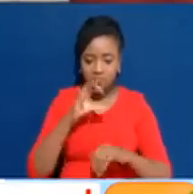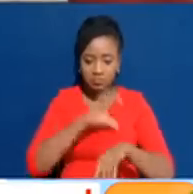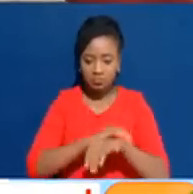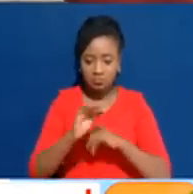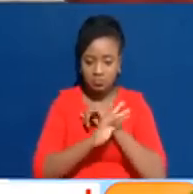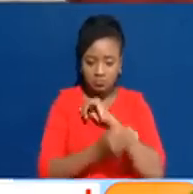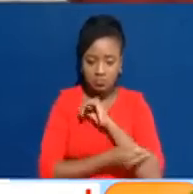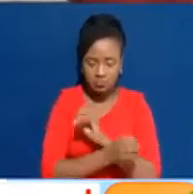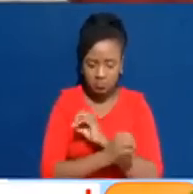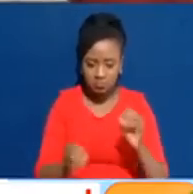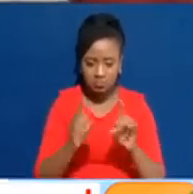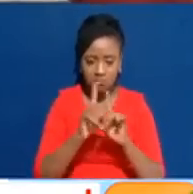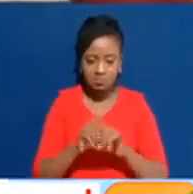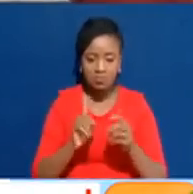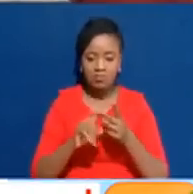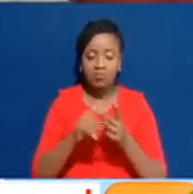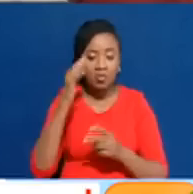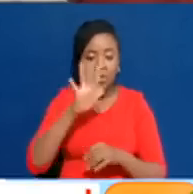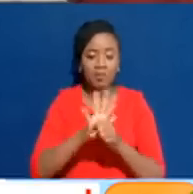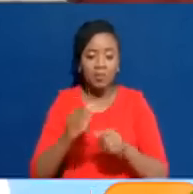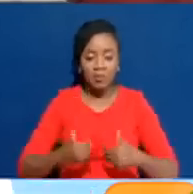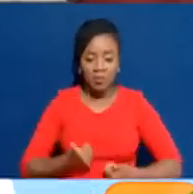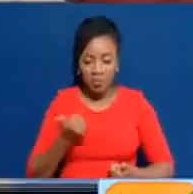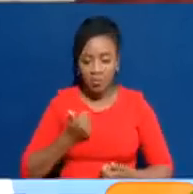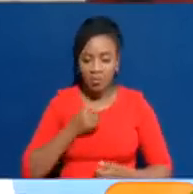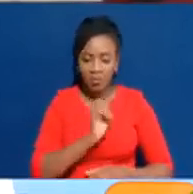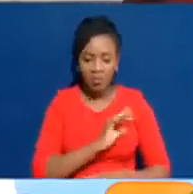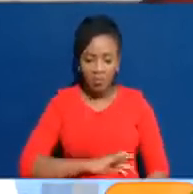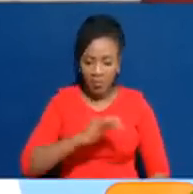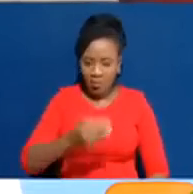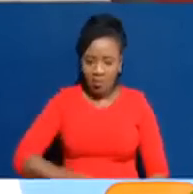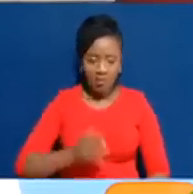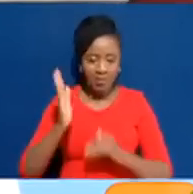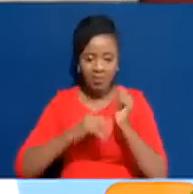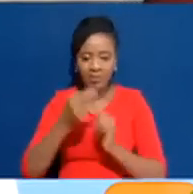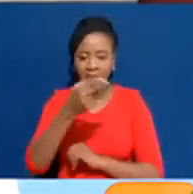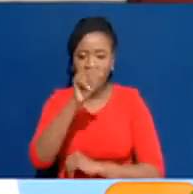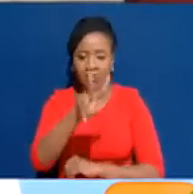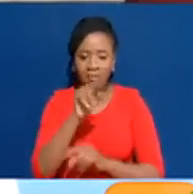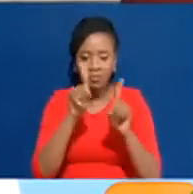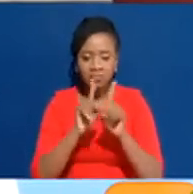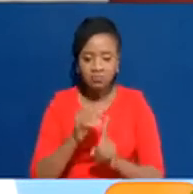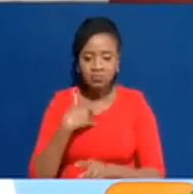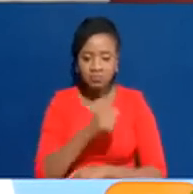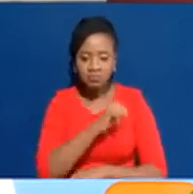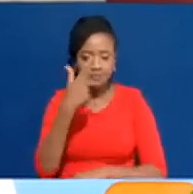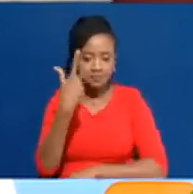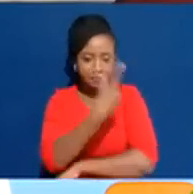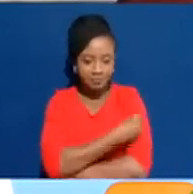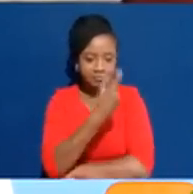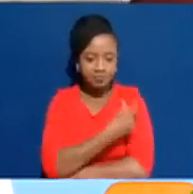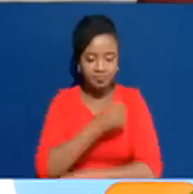are more afraid of becoming pregnant than getting HIV. There's also the injectable that is more long-term, like